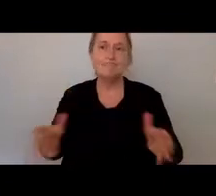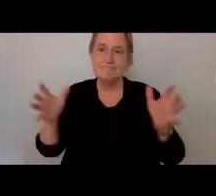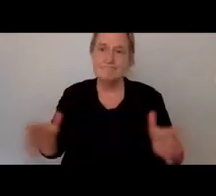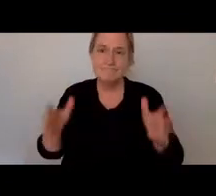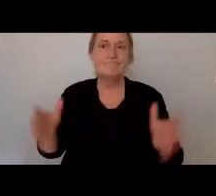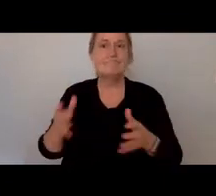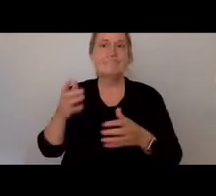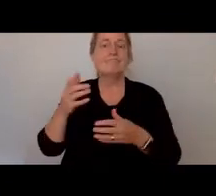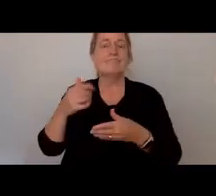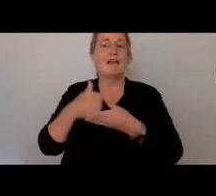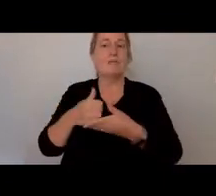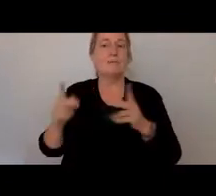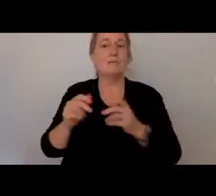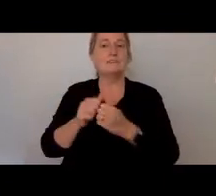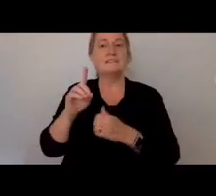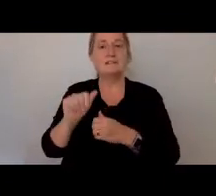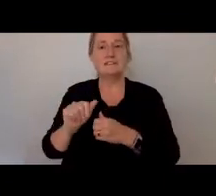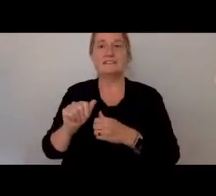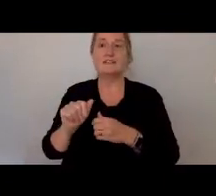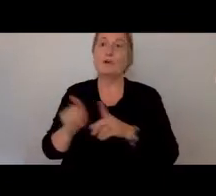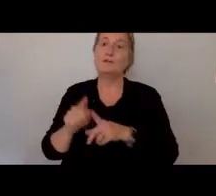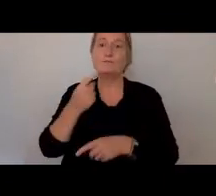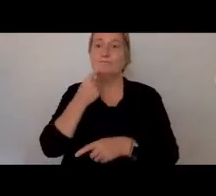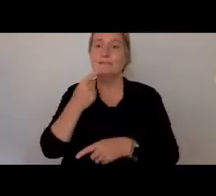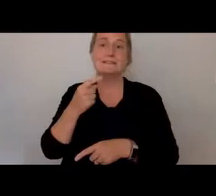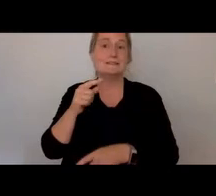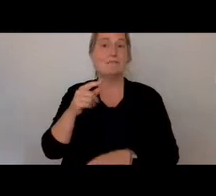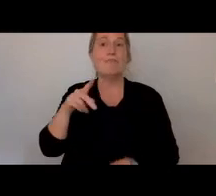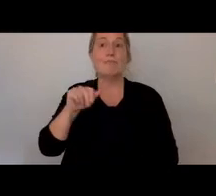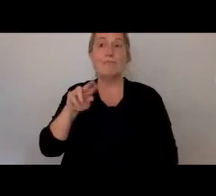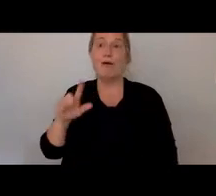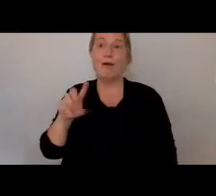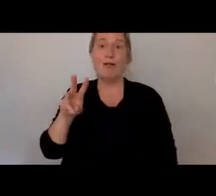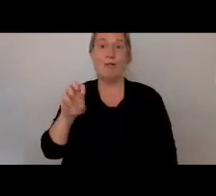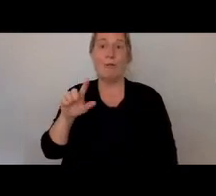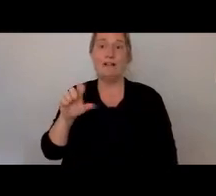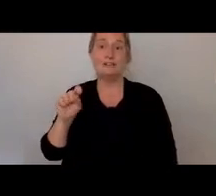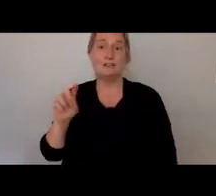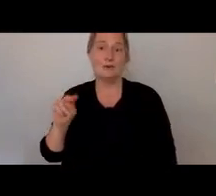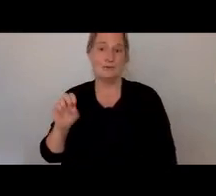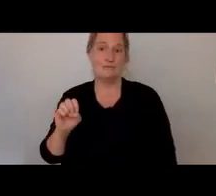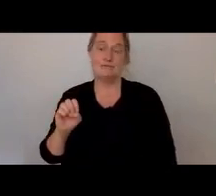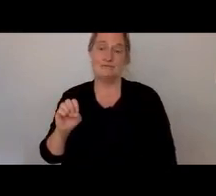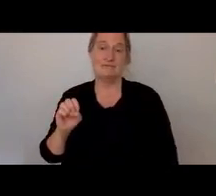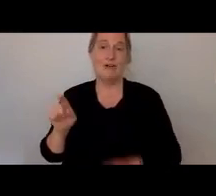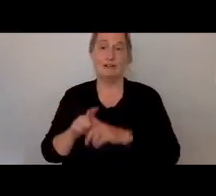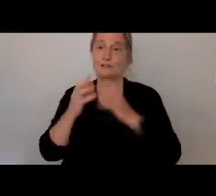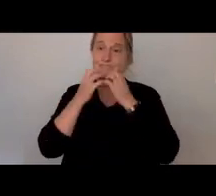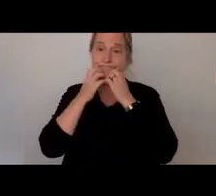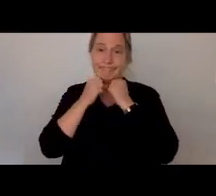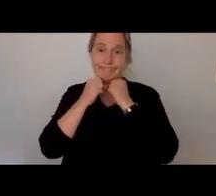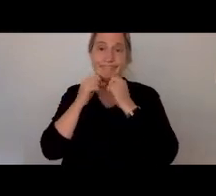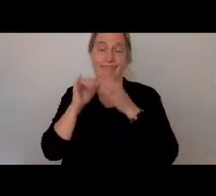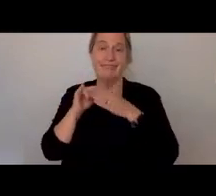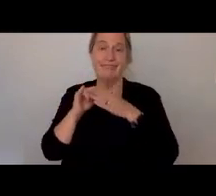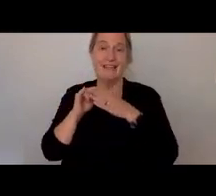so much, who is Tom's best friend in the Senate, who also cared so much about this issue. For me, as your